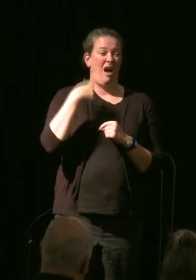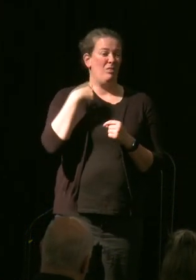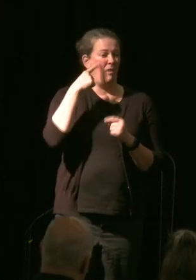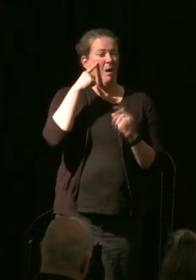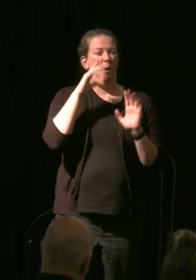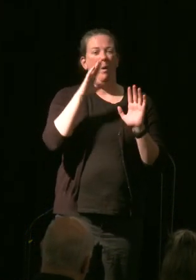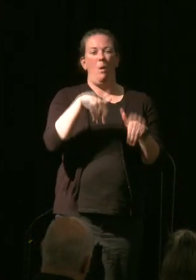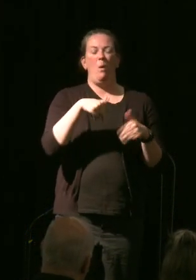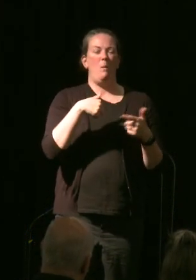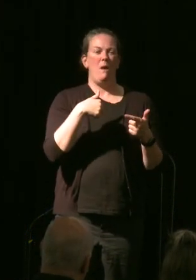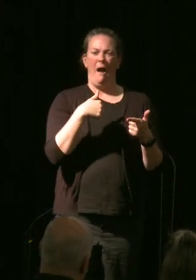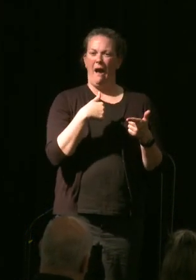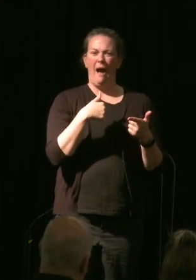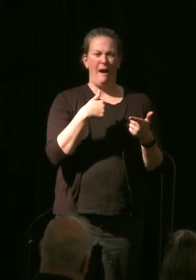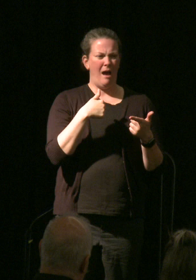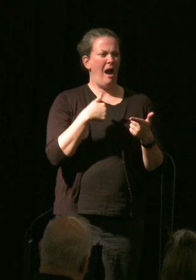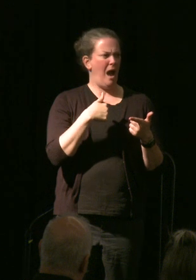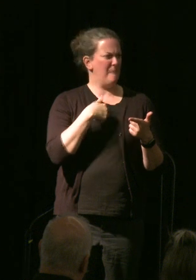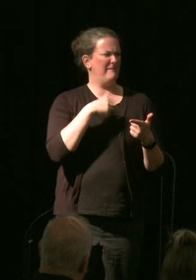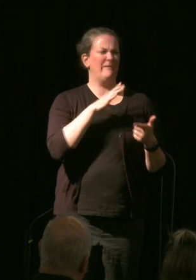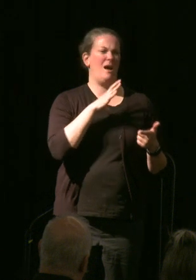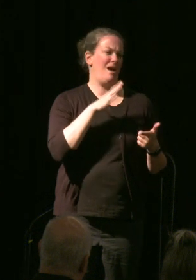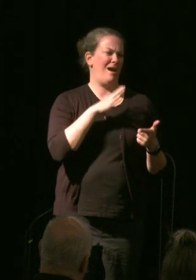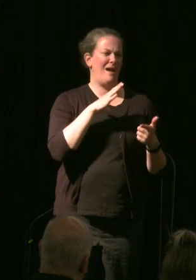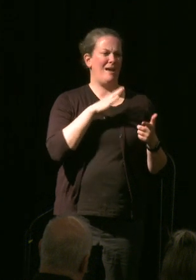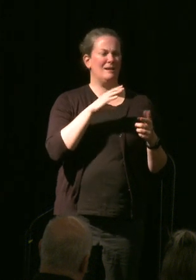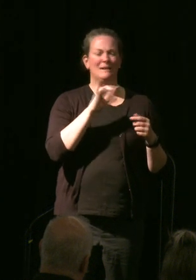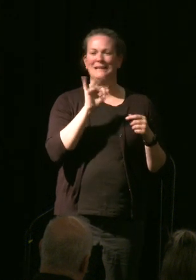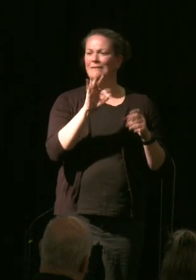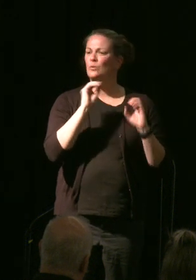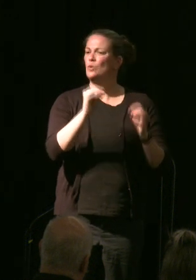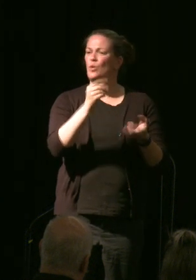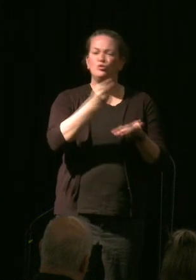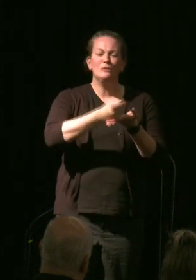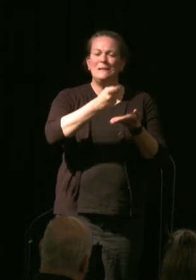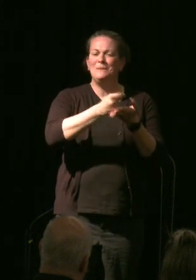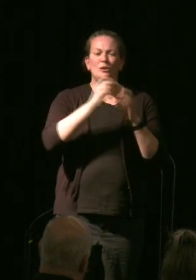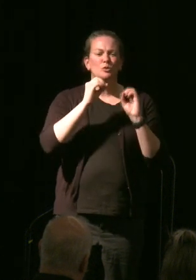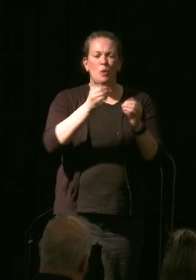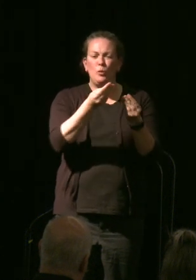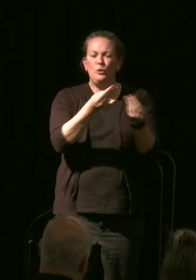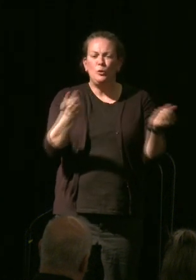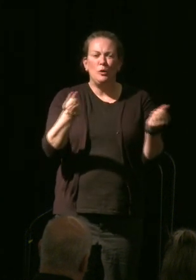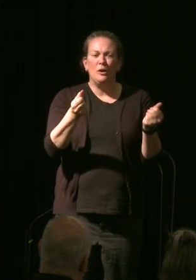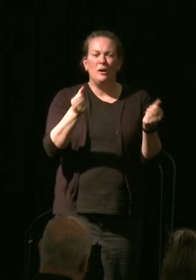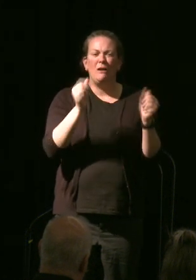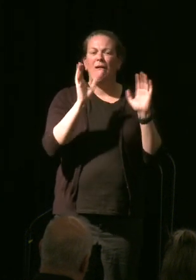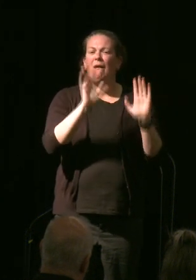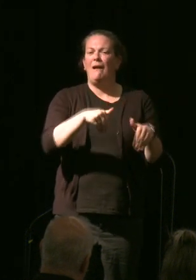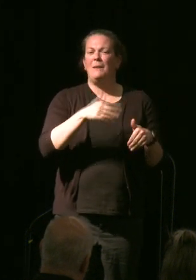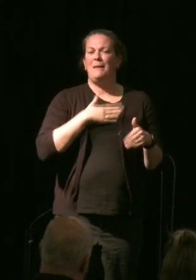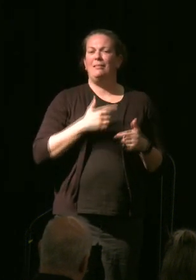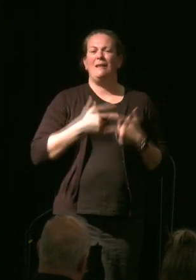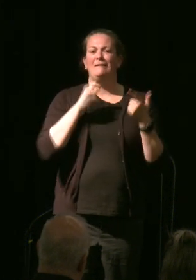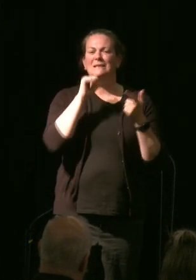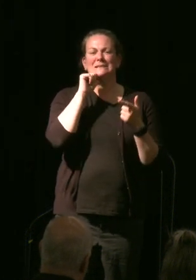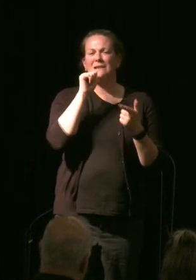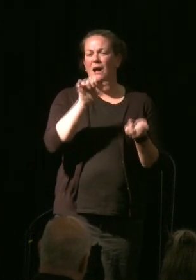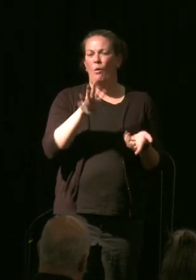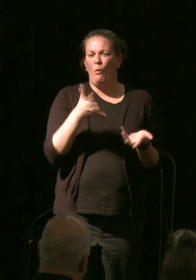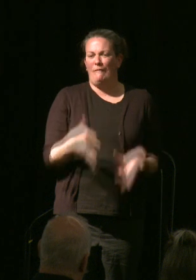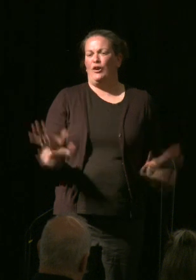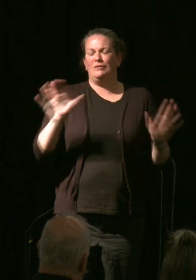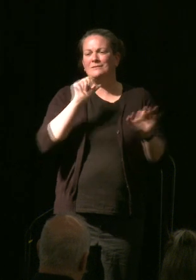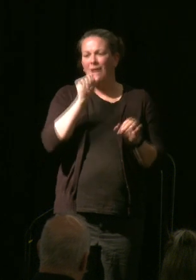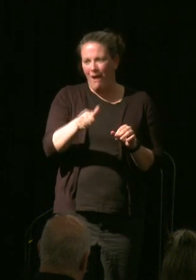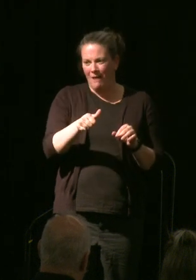feel a sense of helplessness and hopelessness, that if we don't find treatment, if we don't find a cure, if it doesn't happen right now, that my life is going to be doomed.